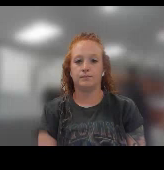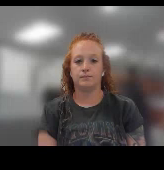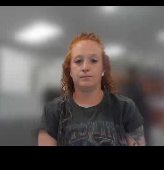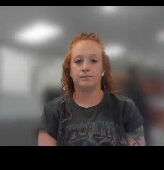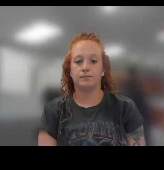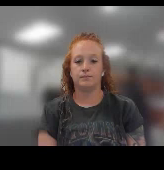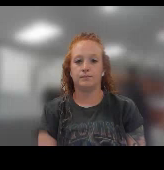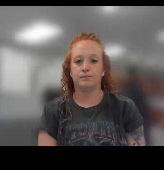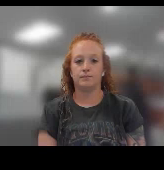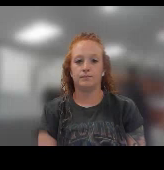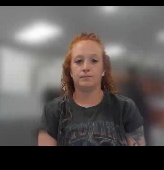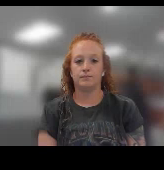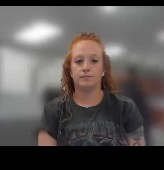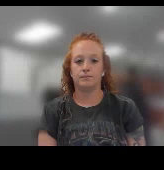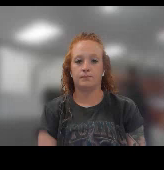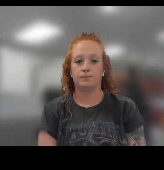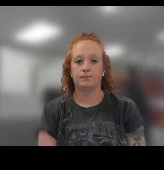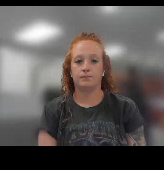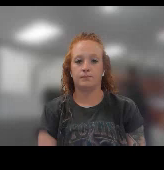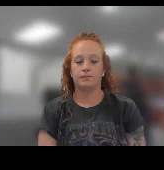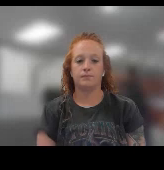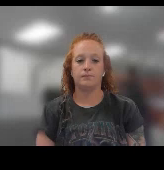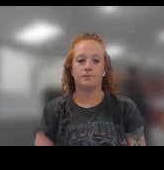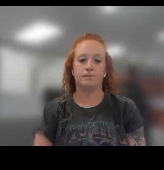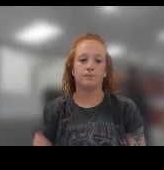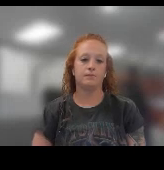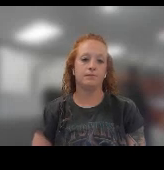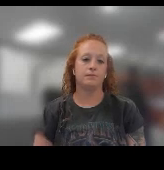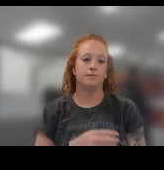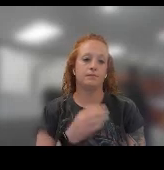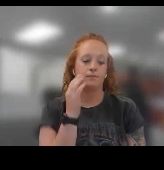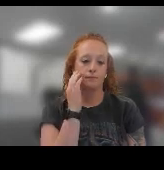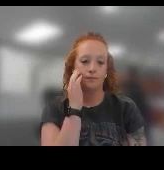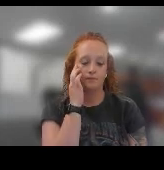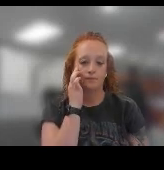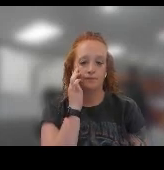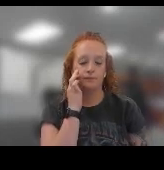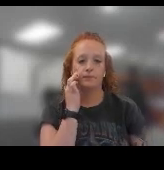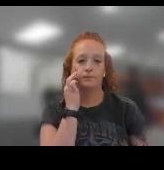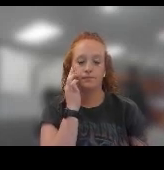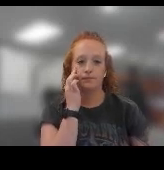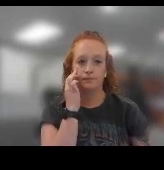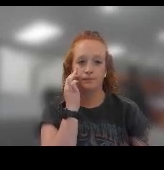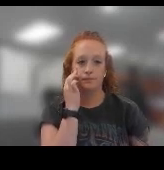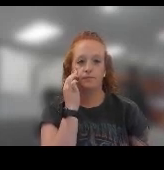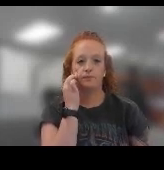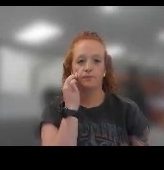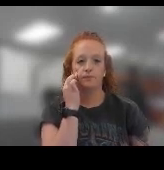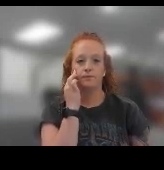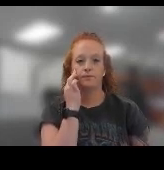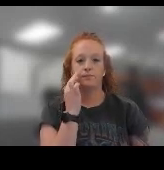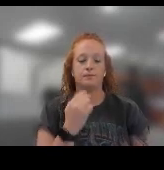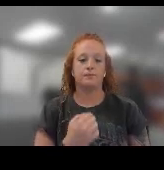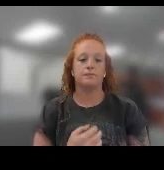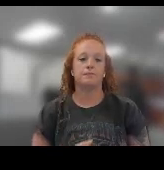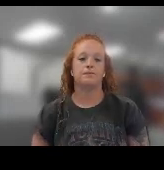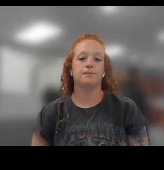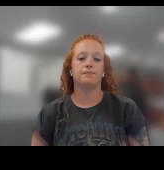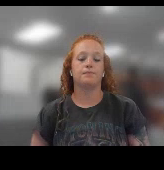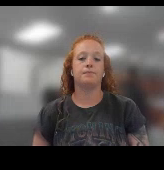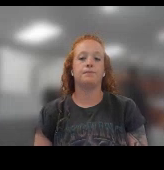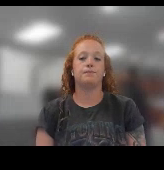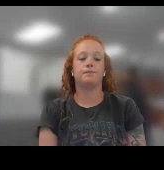home. And not that we disagree with that, but what we find is that it's not happening at home. You're going to